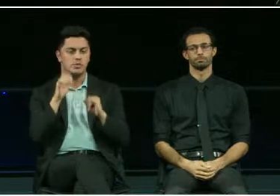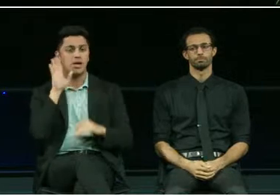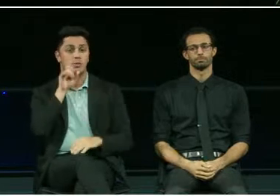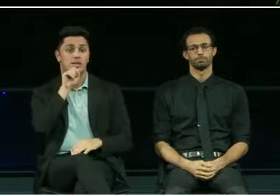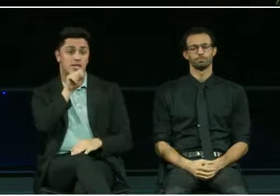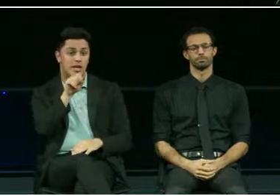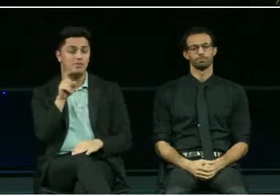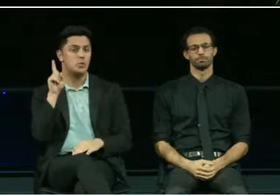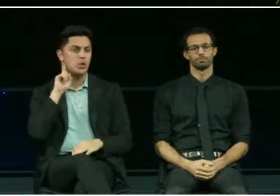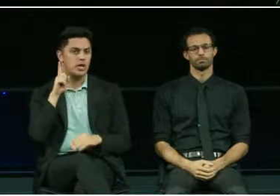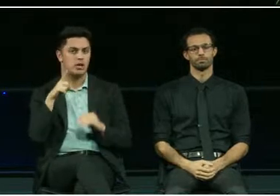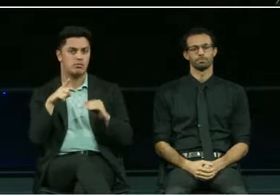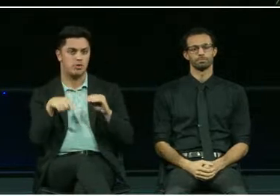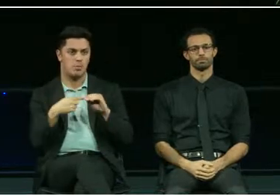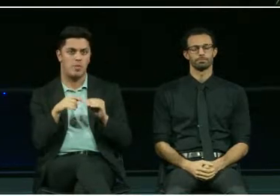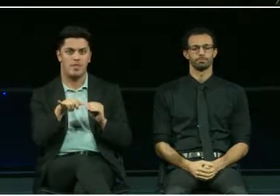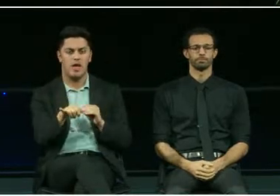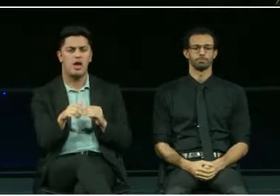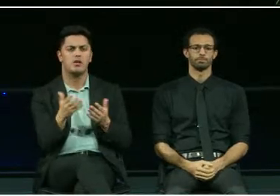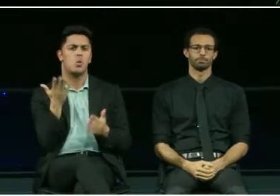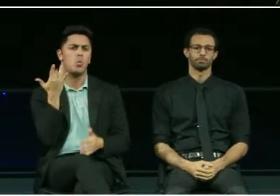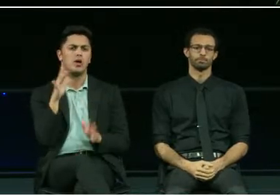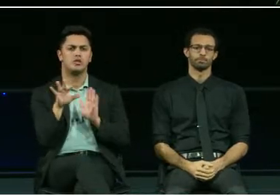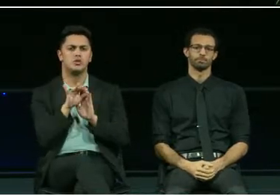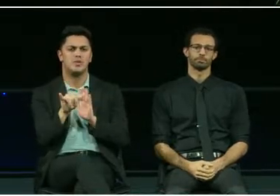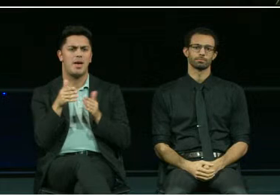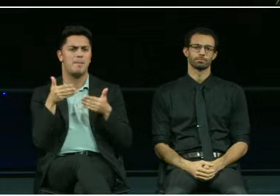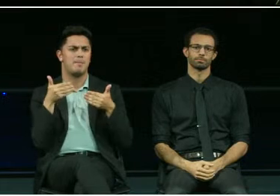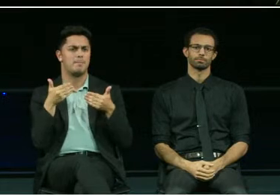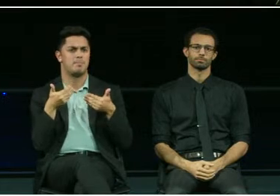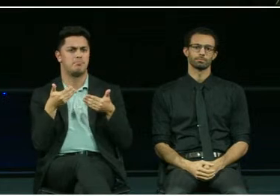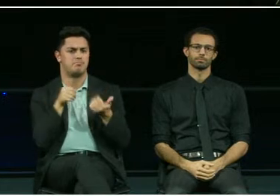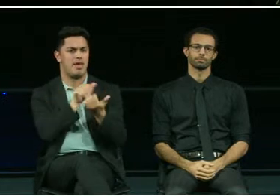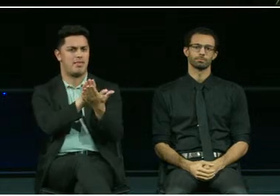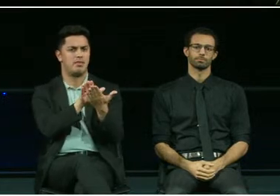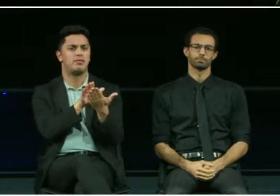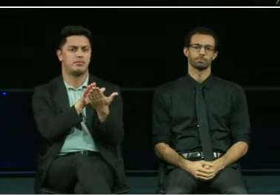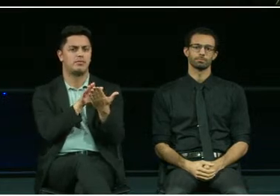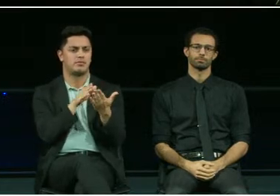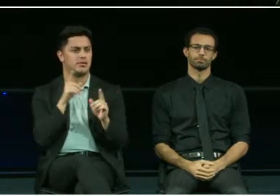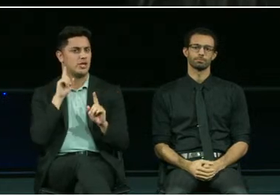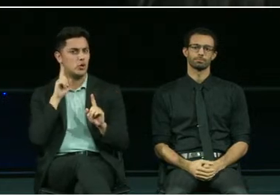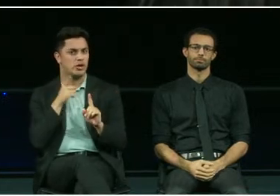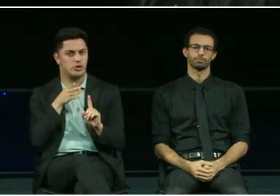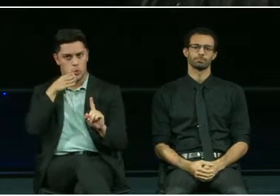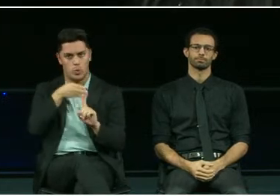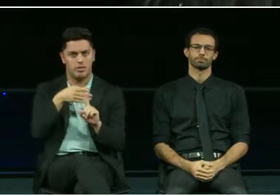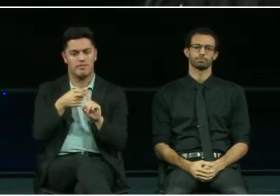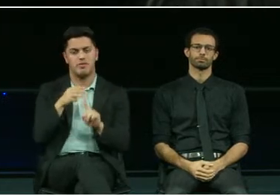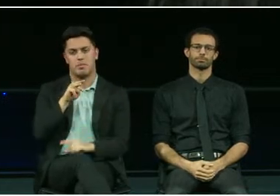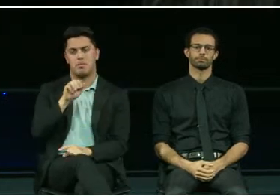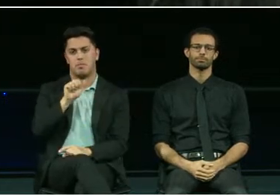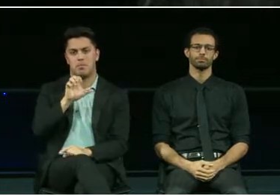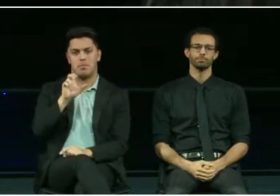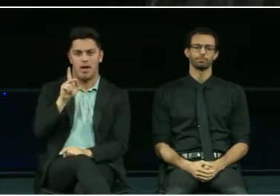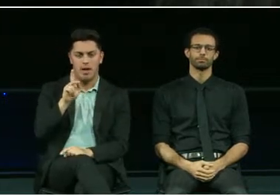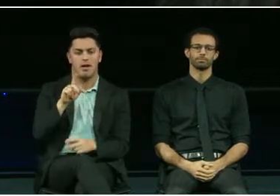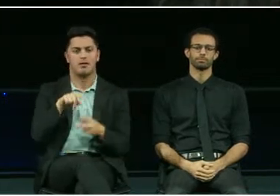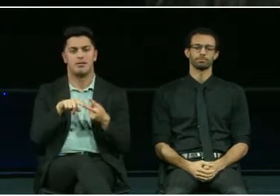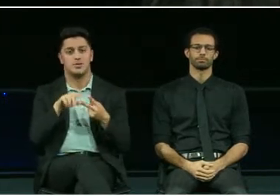hear about that. Why did you choose this method of hearing directly from Mac, from Mac's